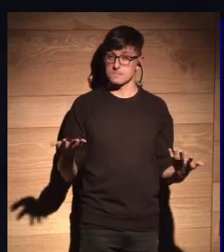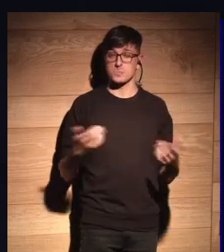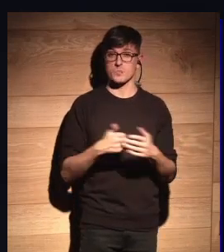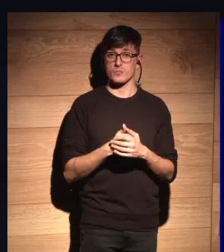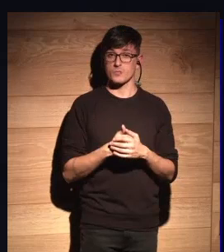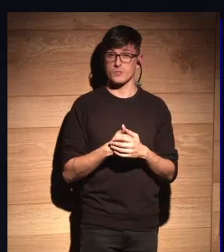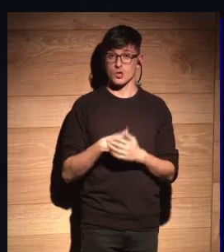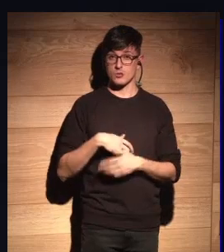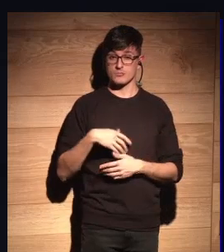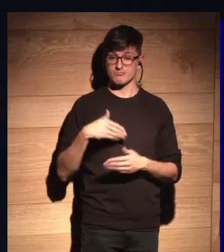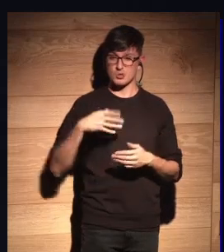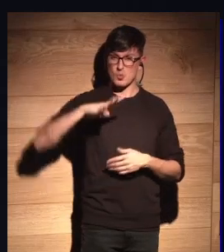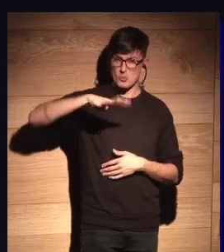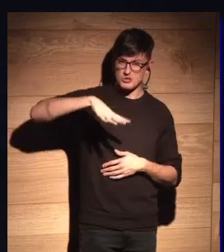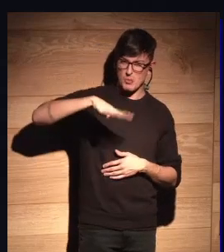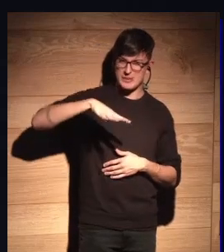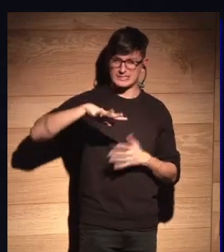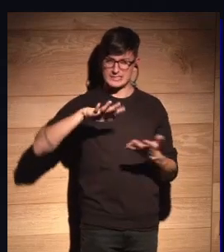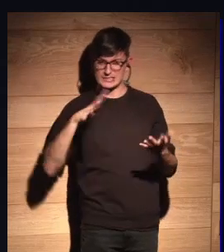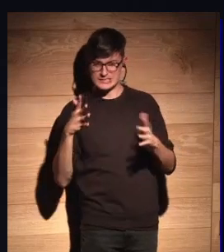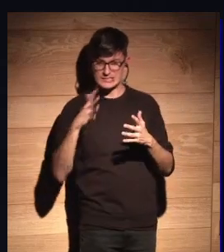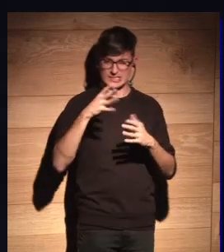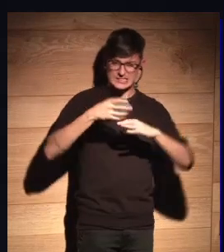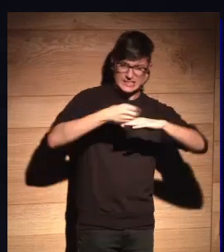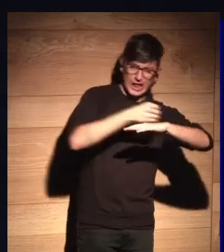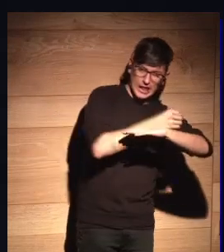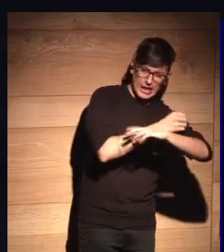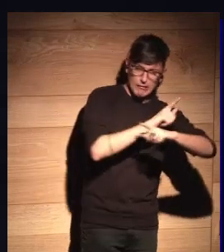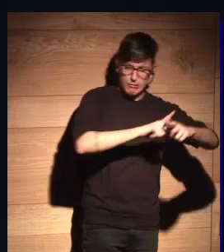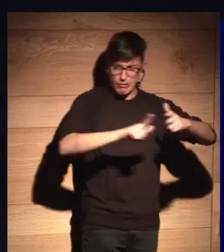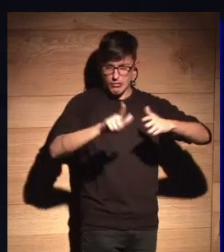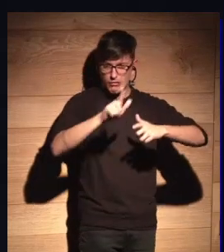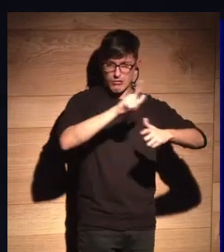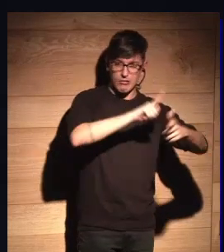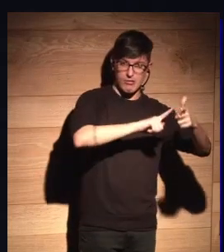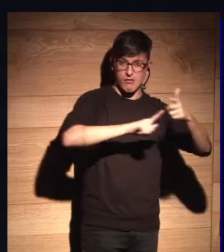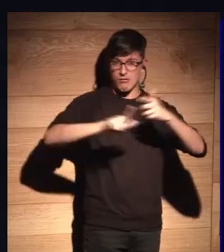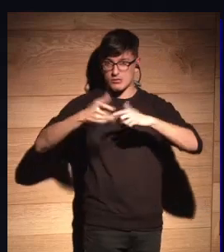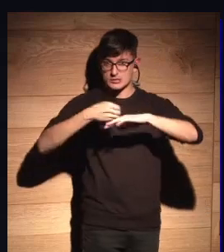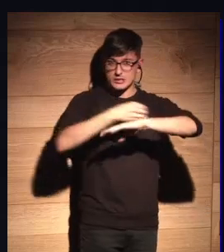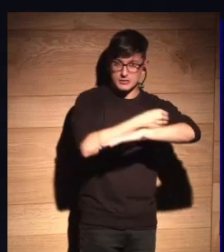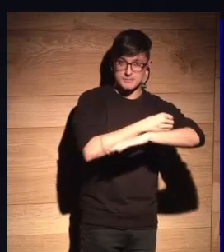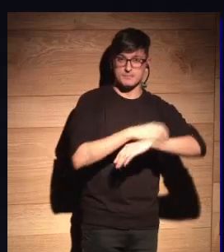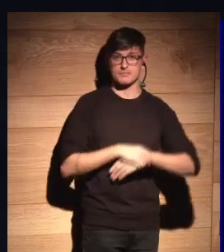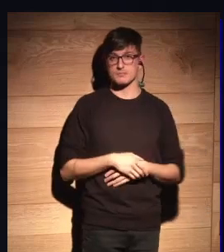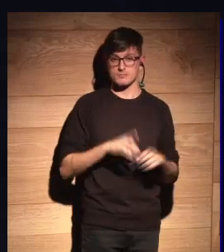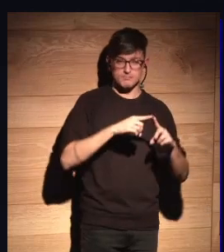and down the train, and I think the best way